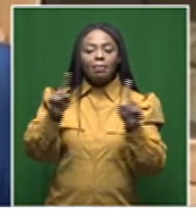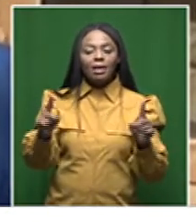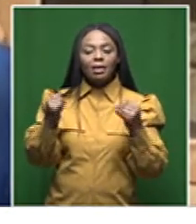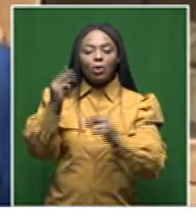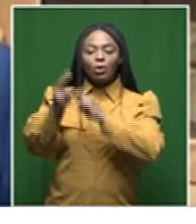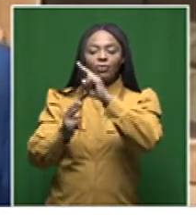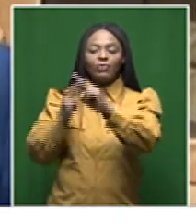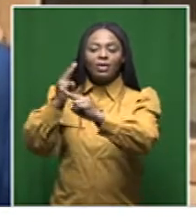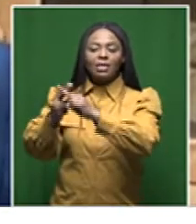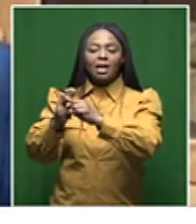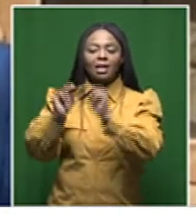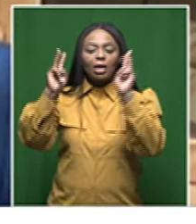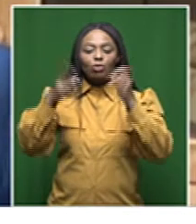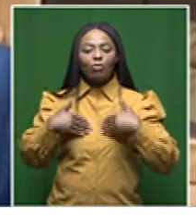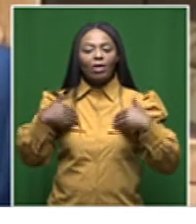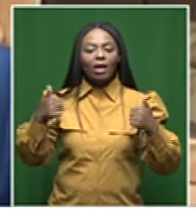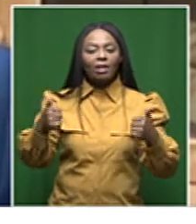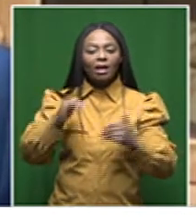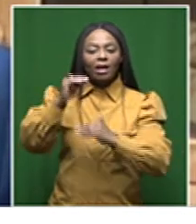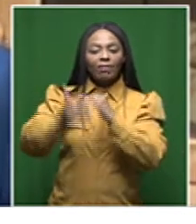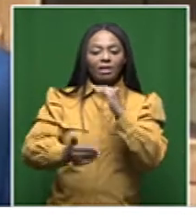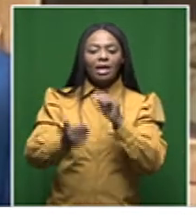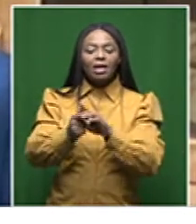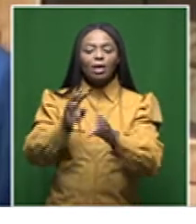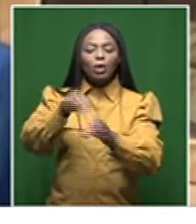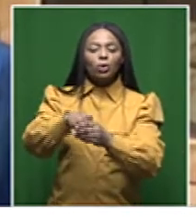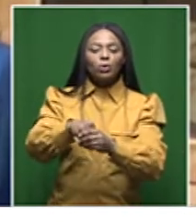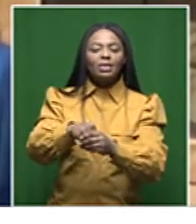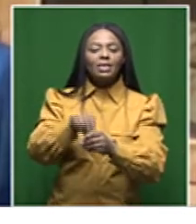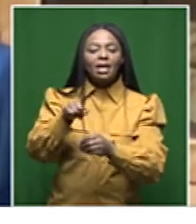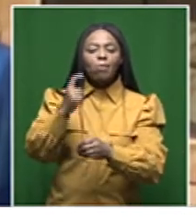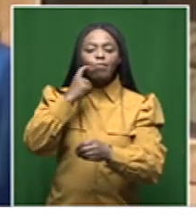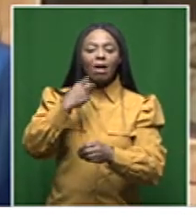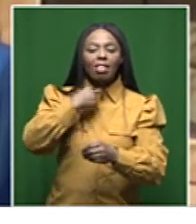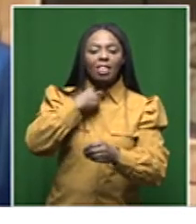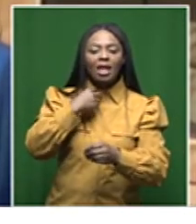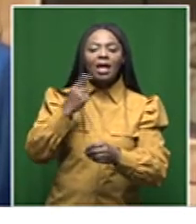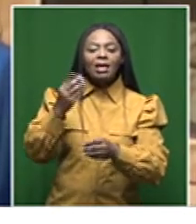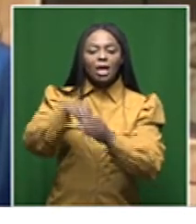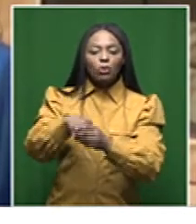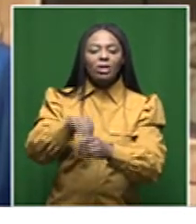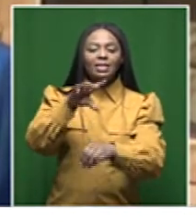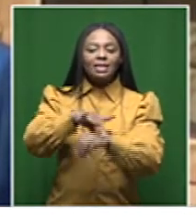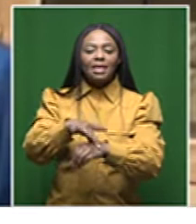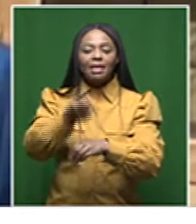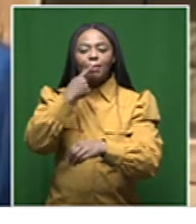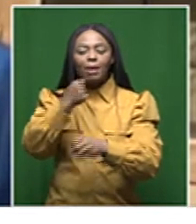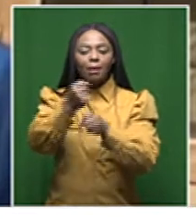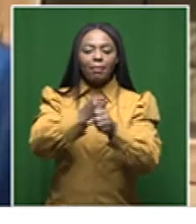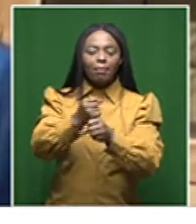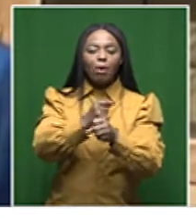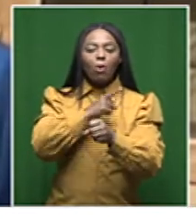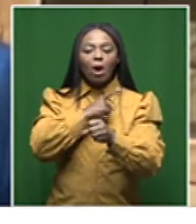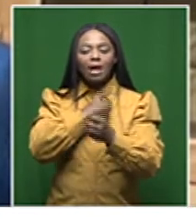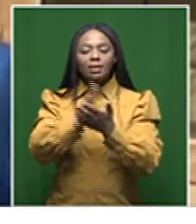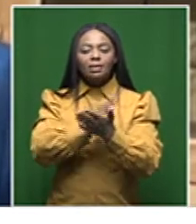of health you're talking about, can you include infertility as a disease? Because many of the treatment options that are available, that